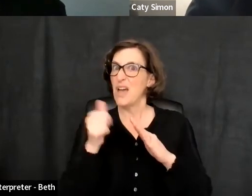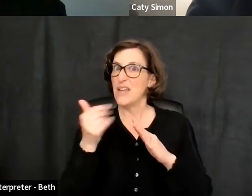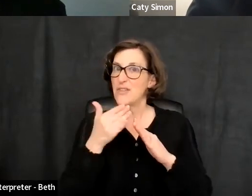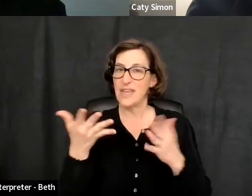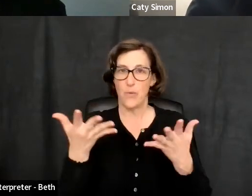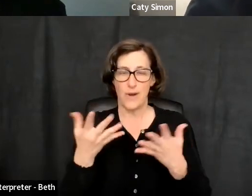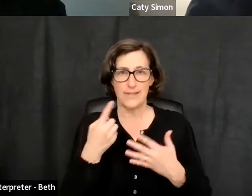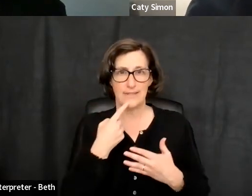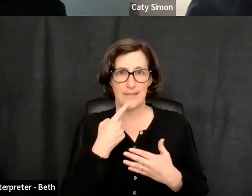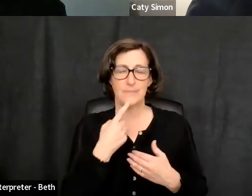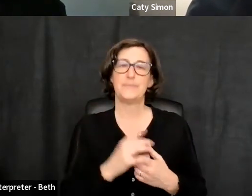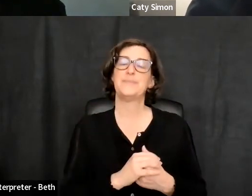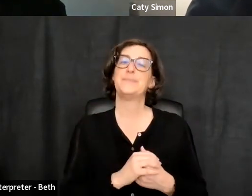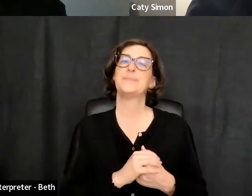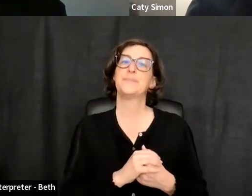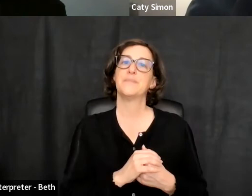that,